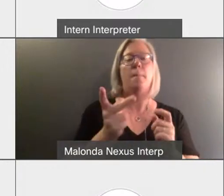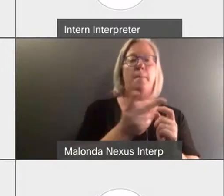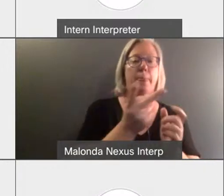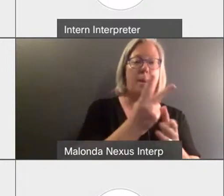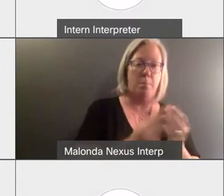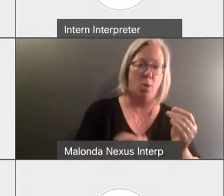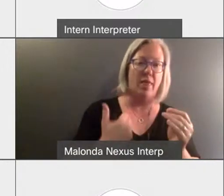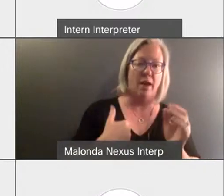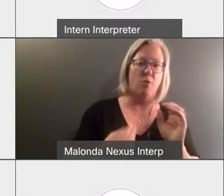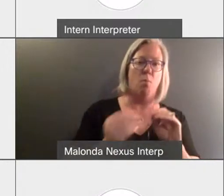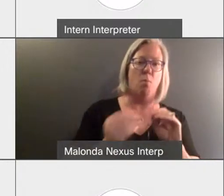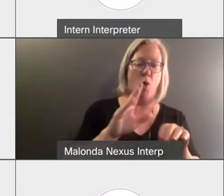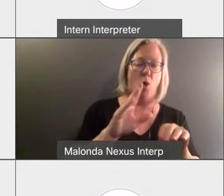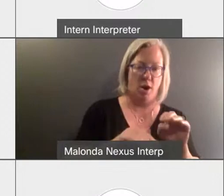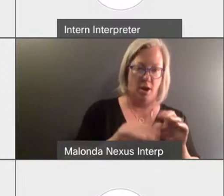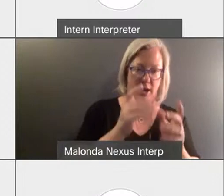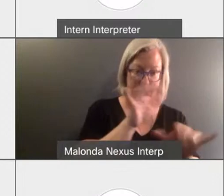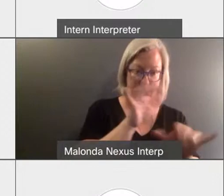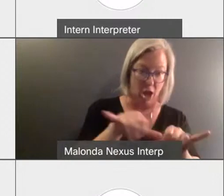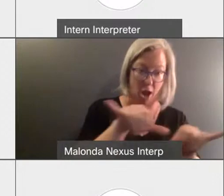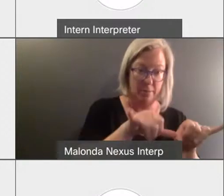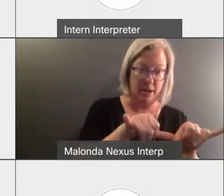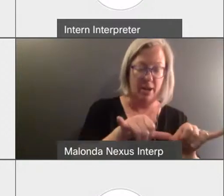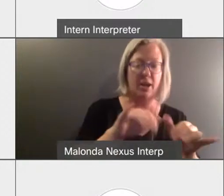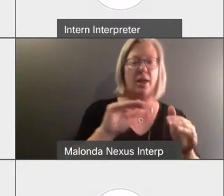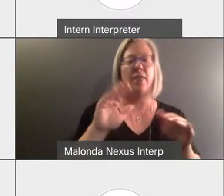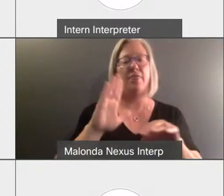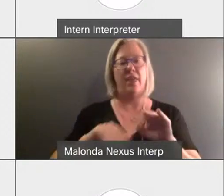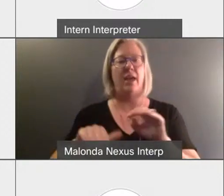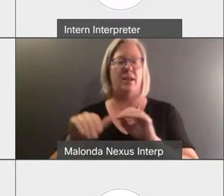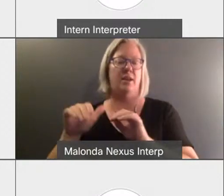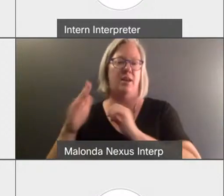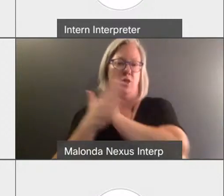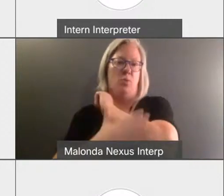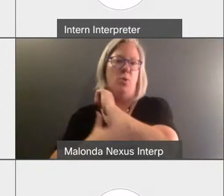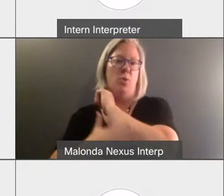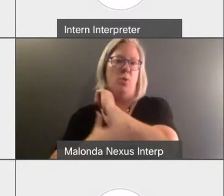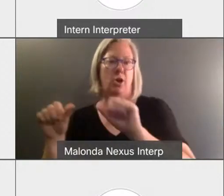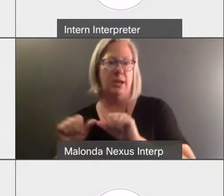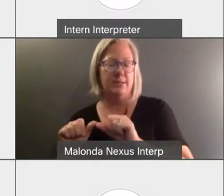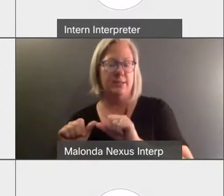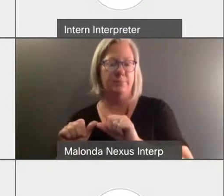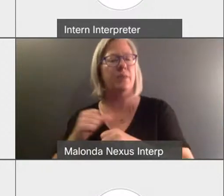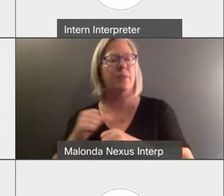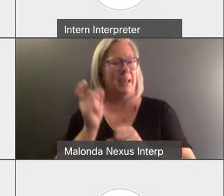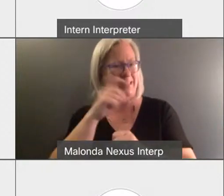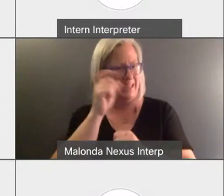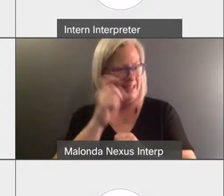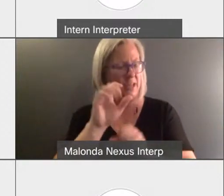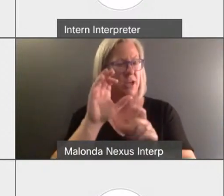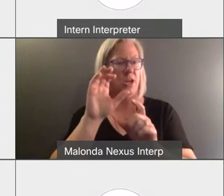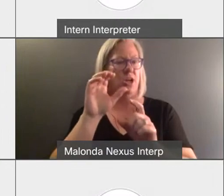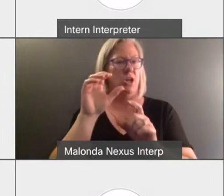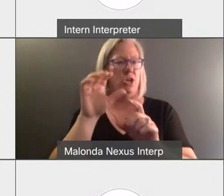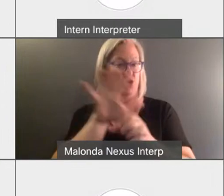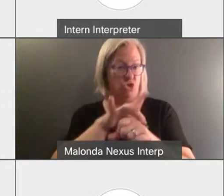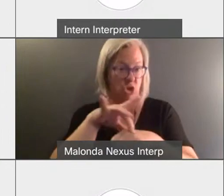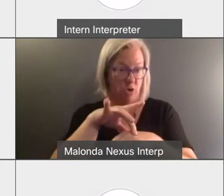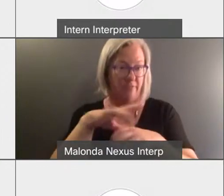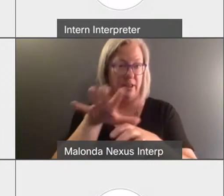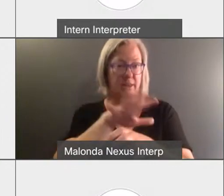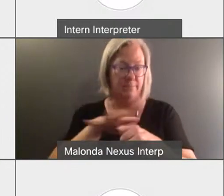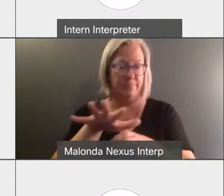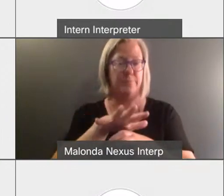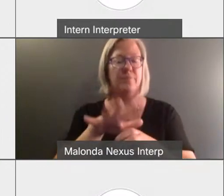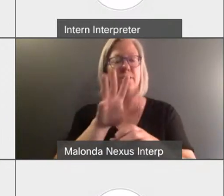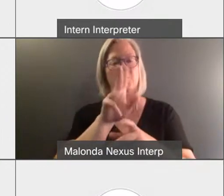than Wyandotte in the southwest corner of Kansas or Johnson in the south. It makes sense geographically, culturally, and economically to keep Wyandotte and